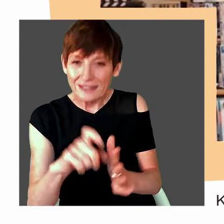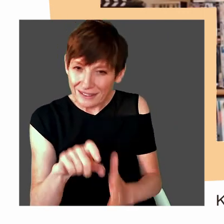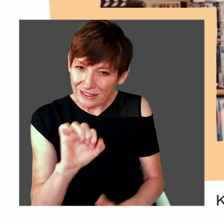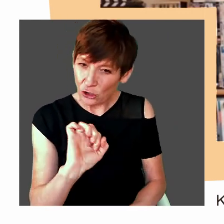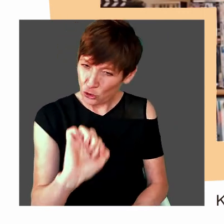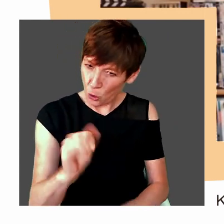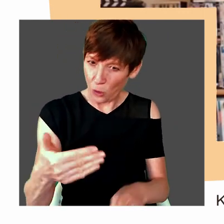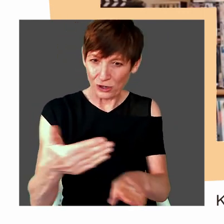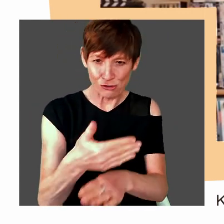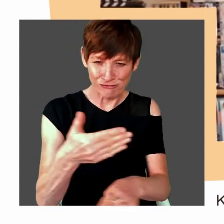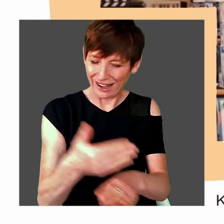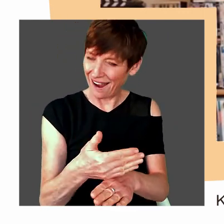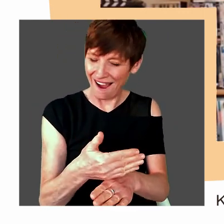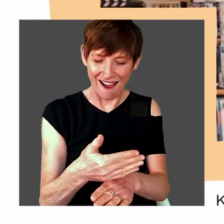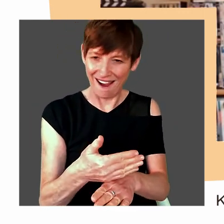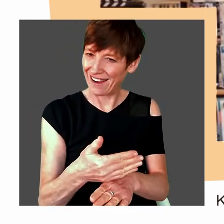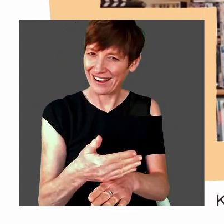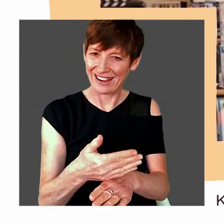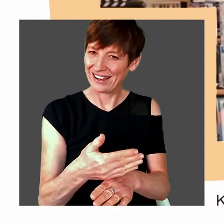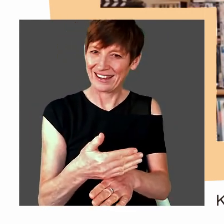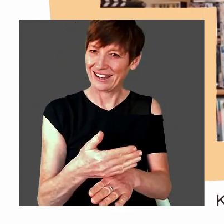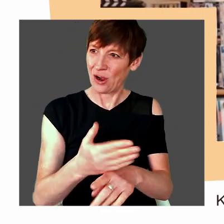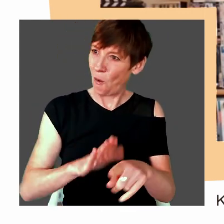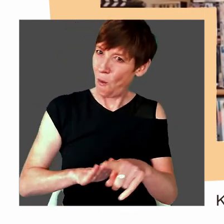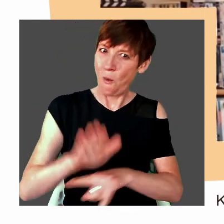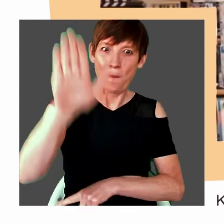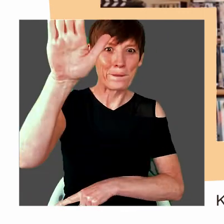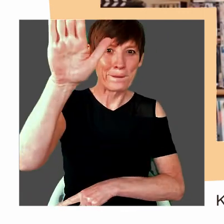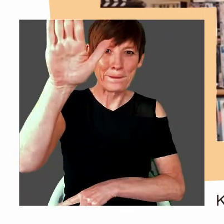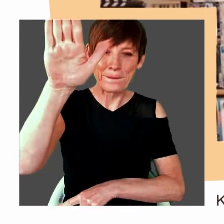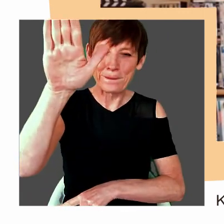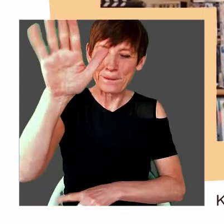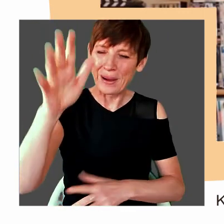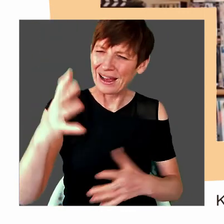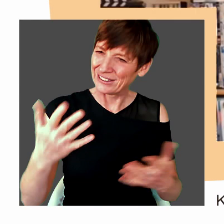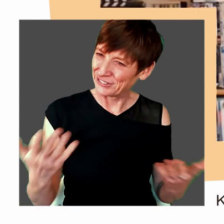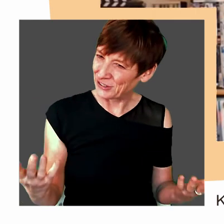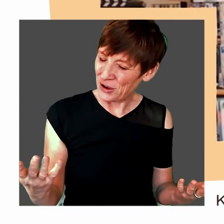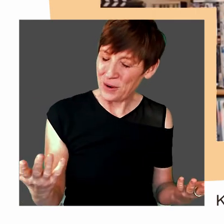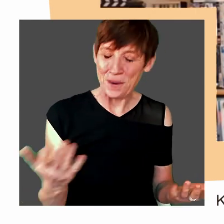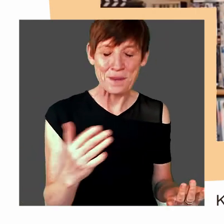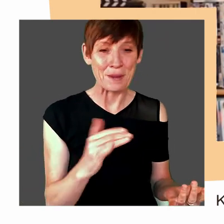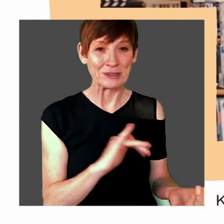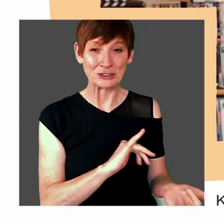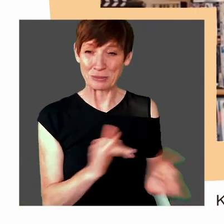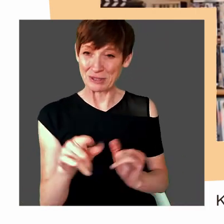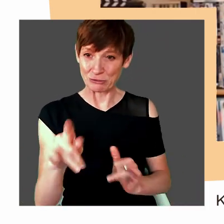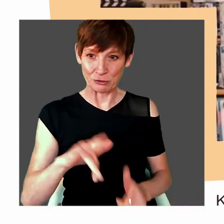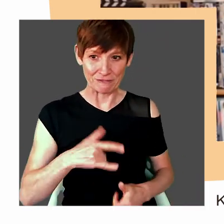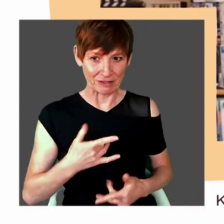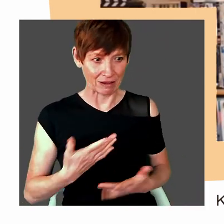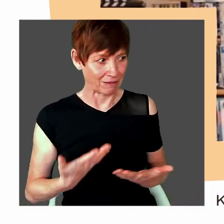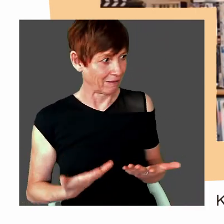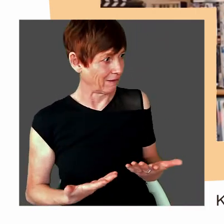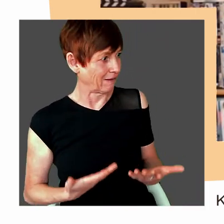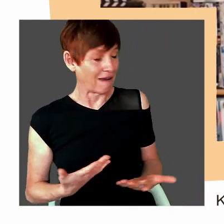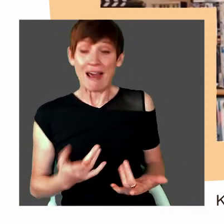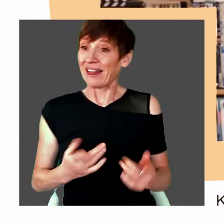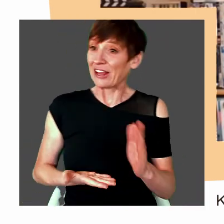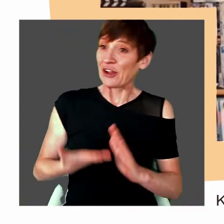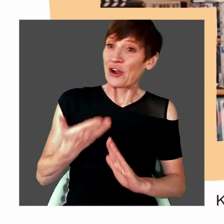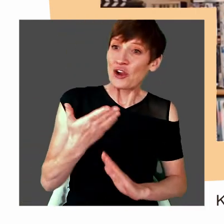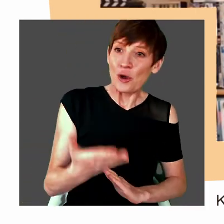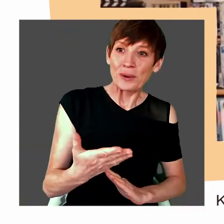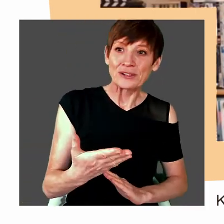trajectory has been pretty swift. So there must have been points that you were just kind of finding yourself at Venice